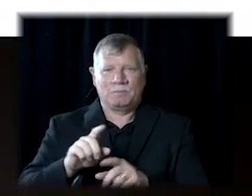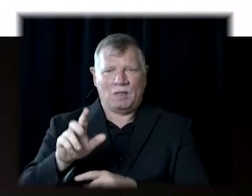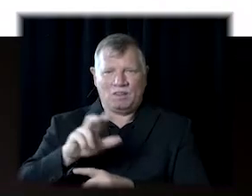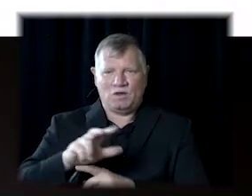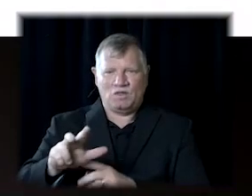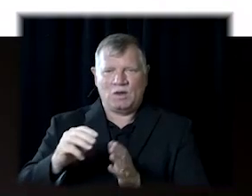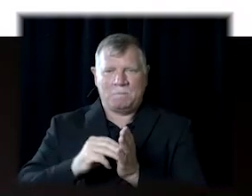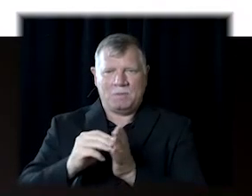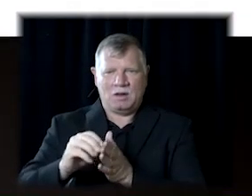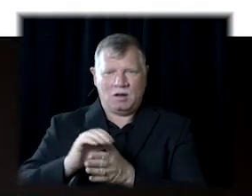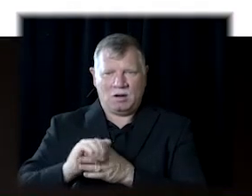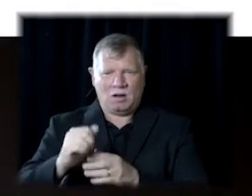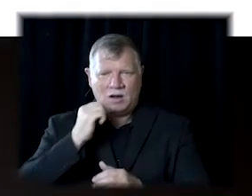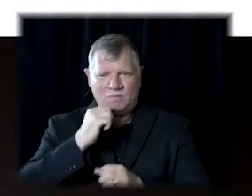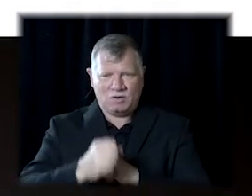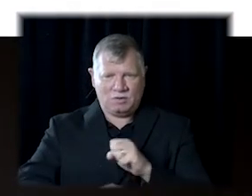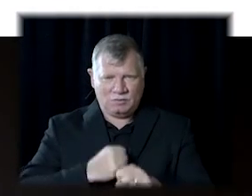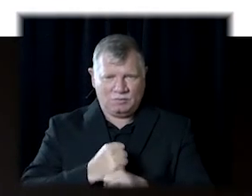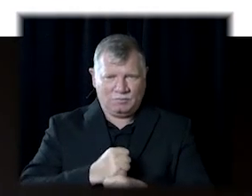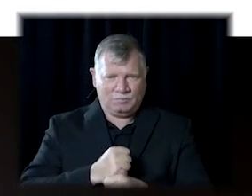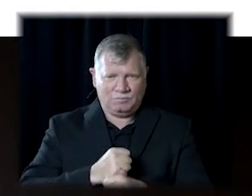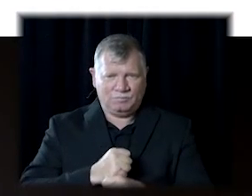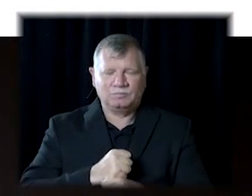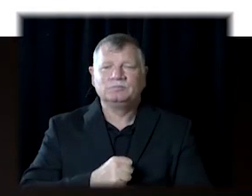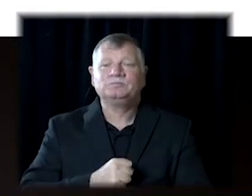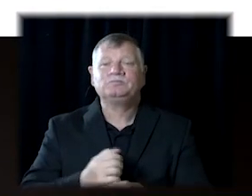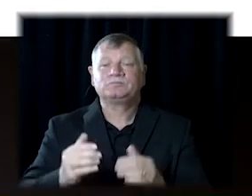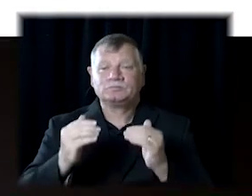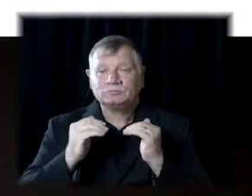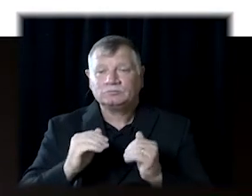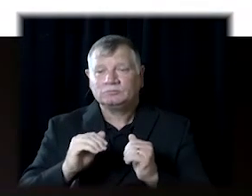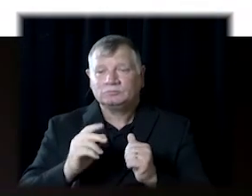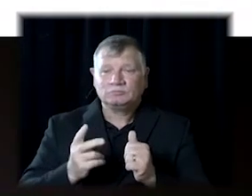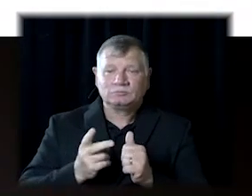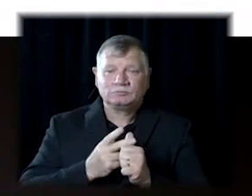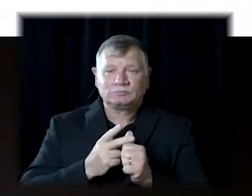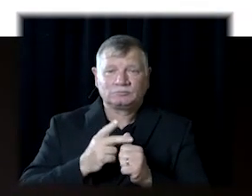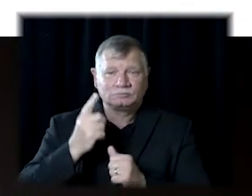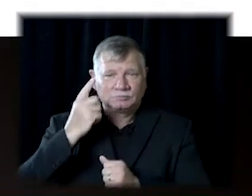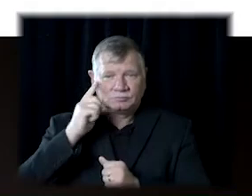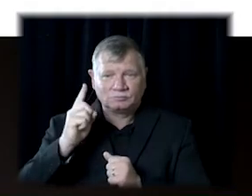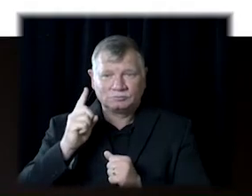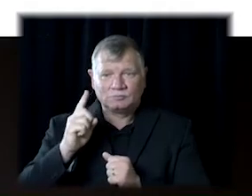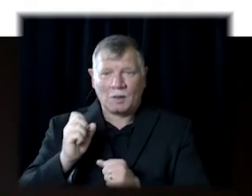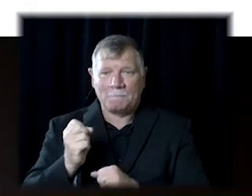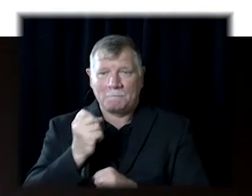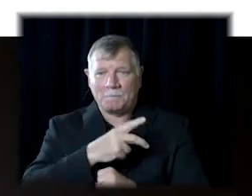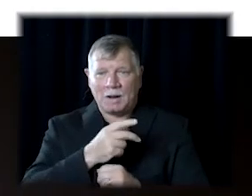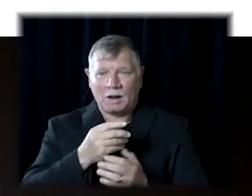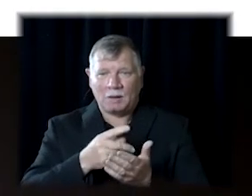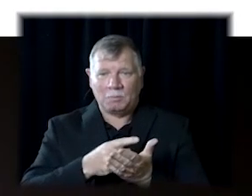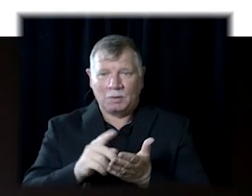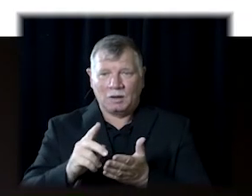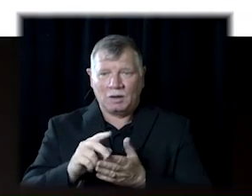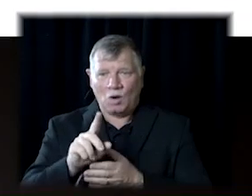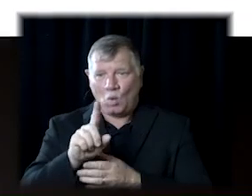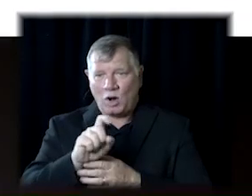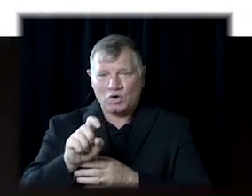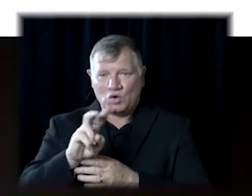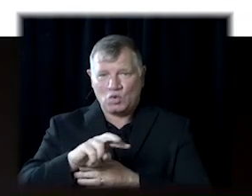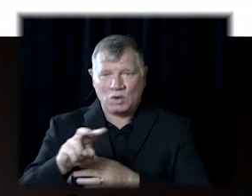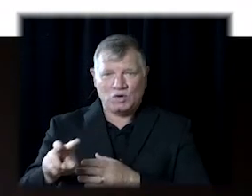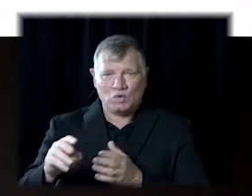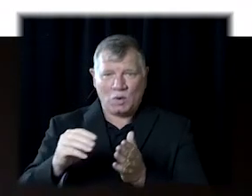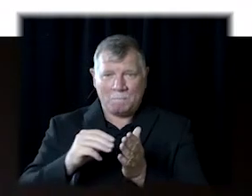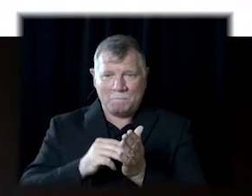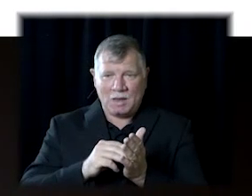year. The plan reflects the second of the three installments planned to pay back pay to the police, $122 million